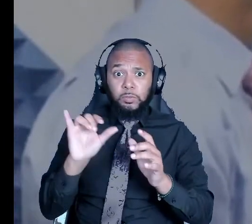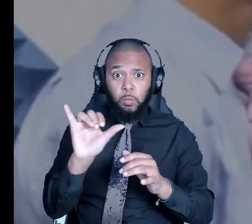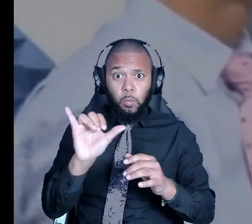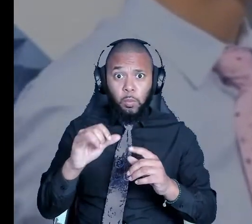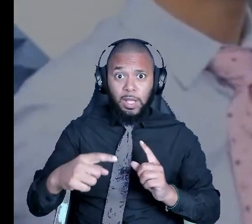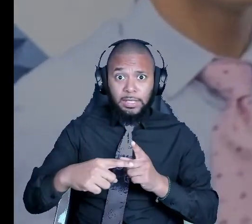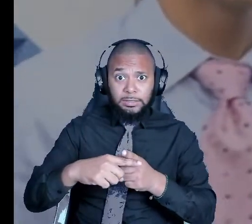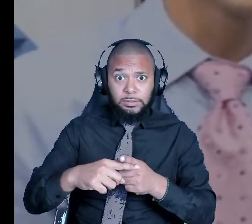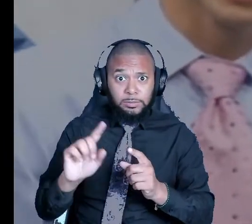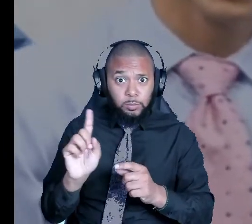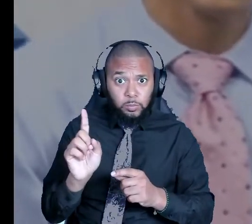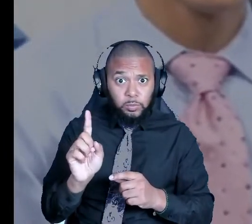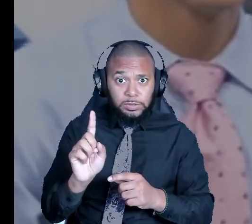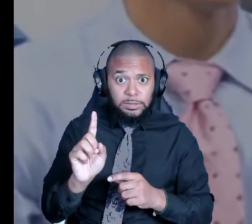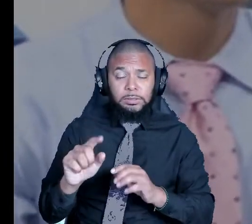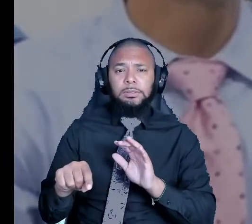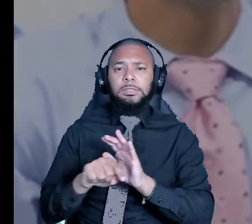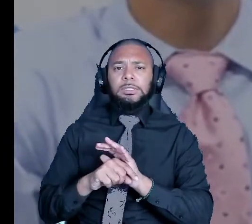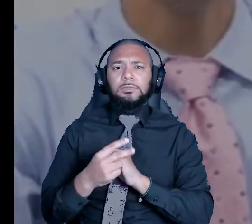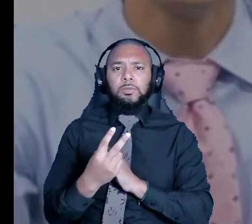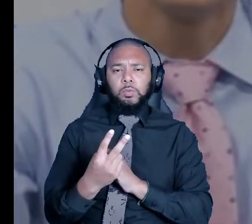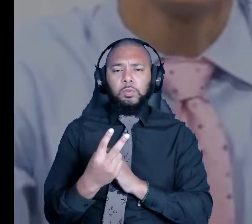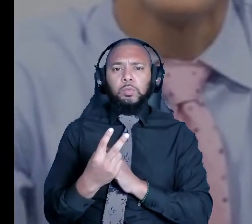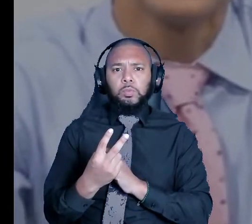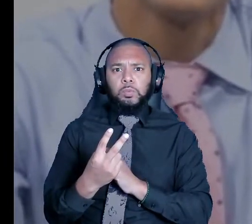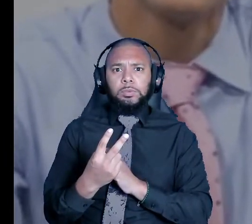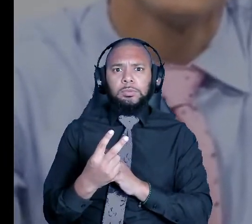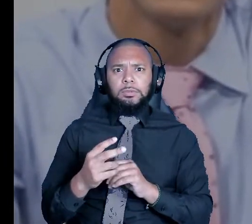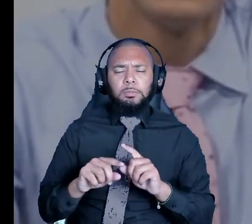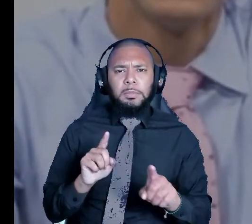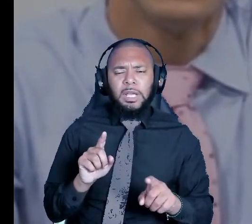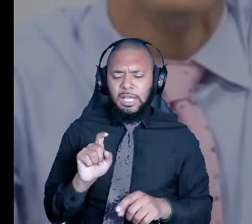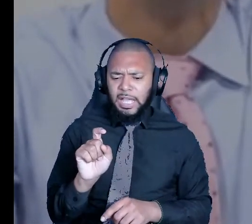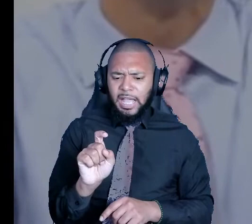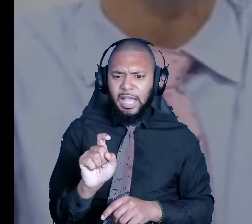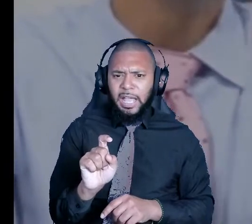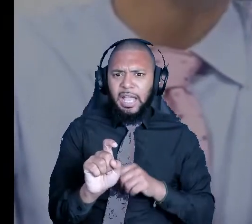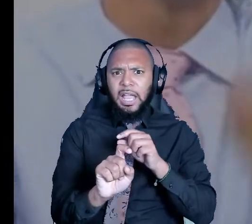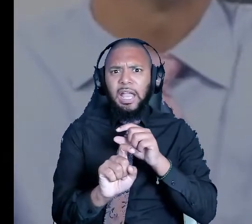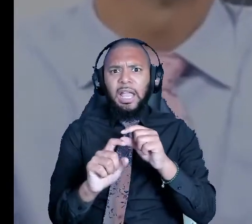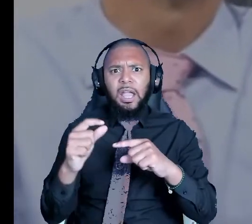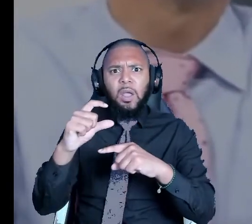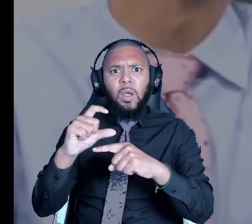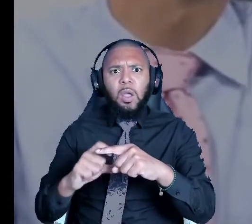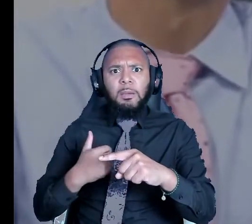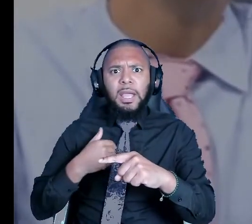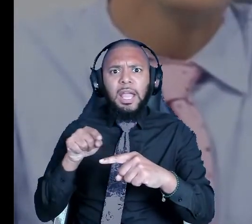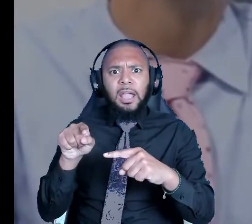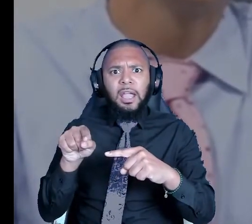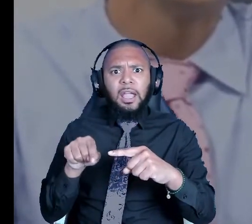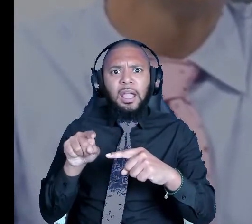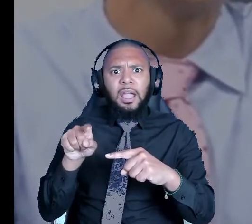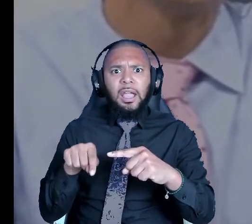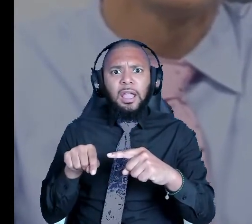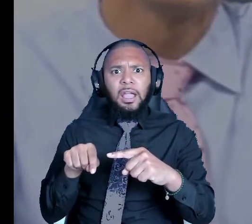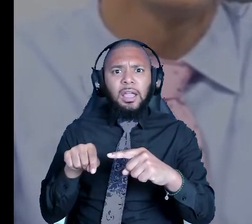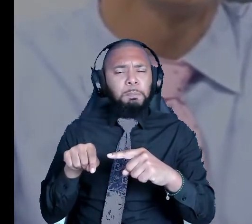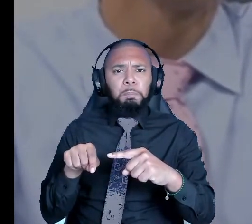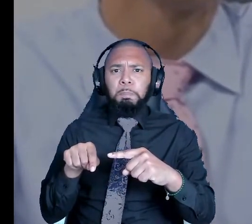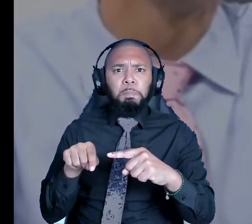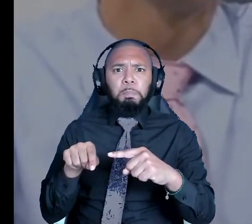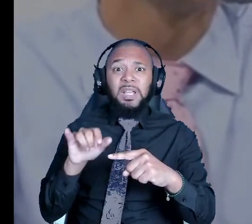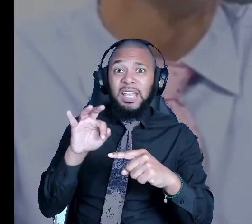slope, x. There's no number next to x. But we know when there's no coefficient